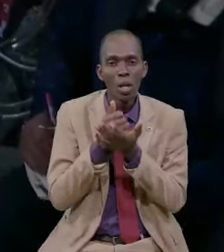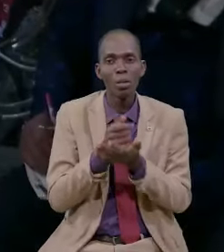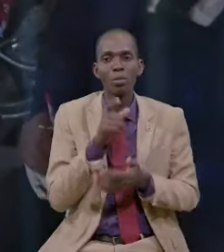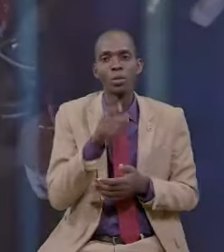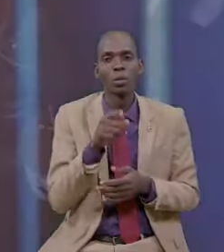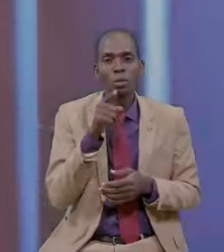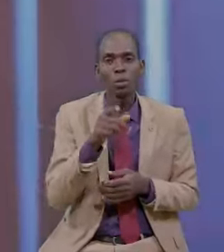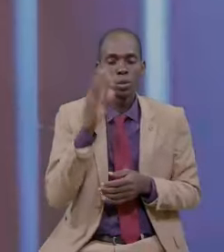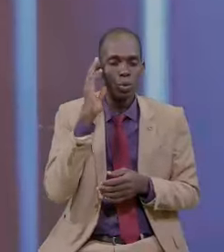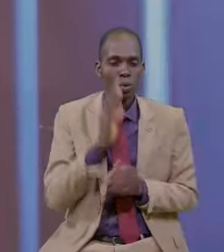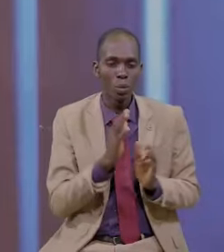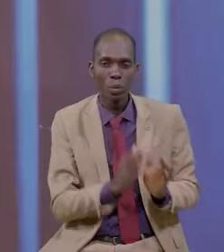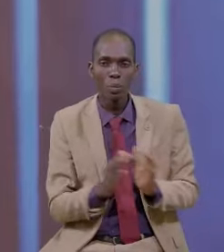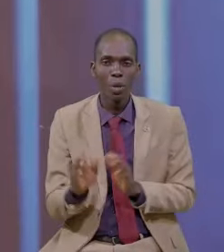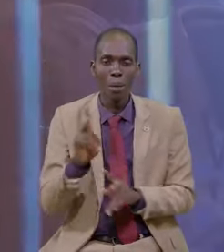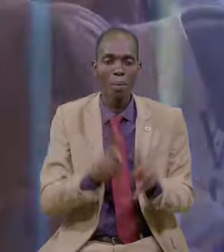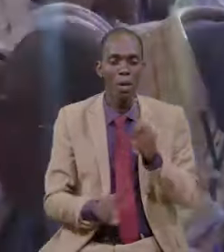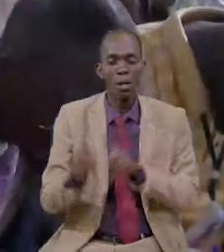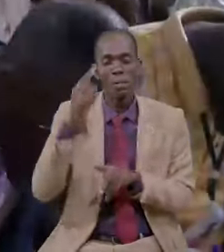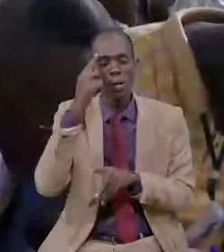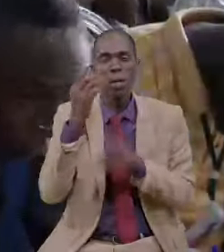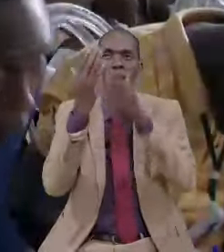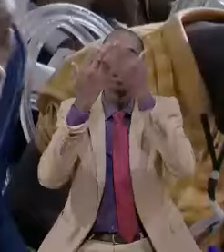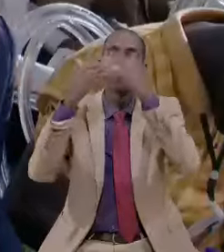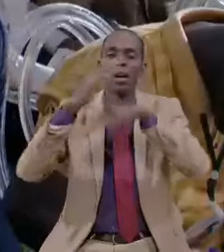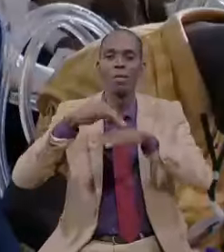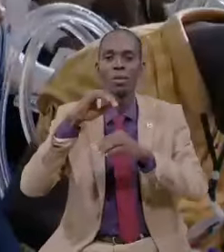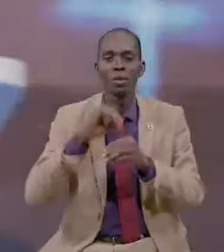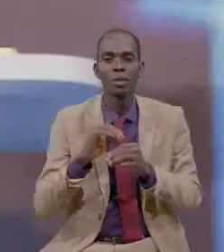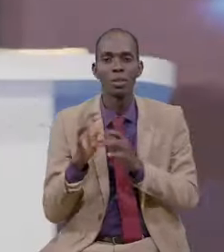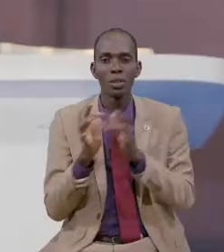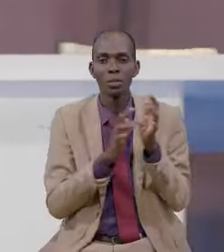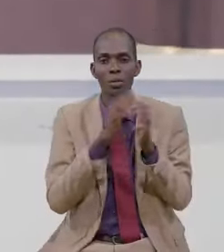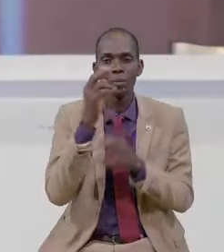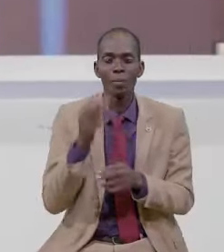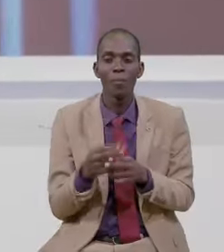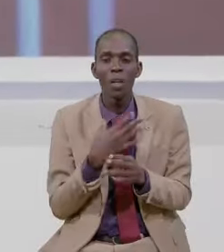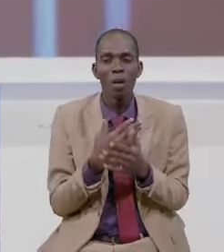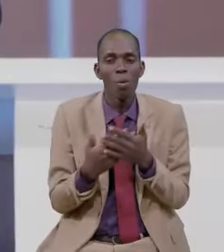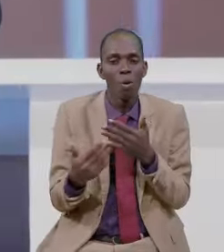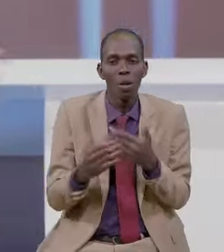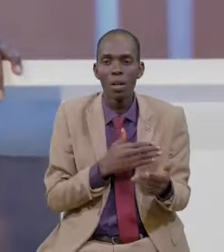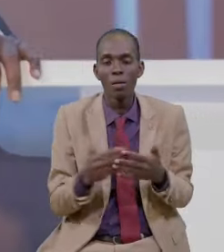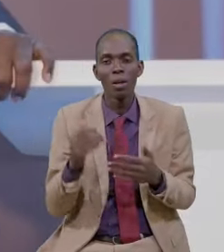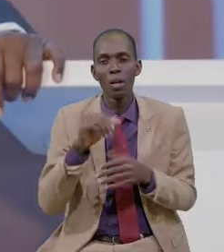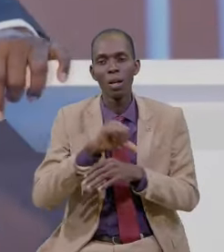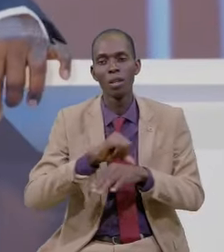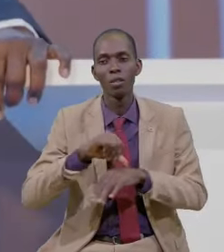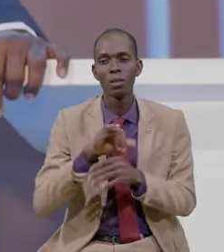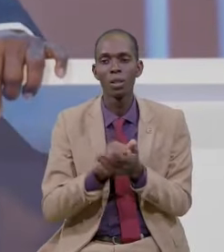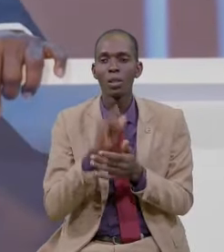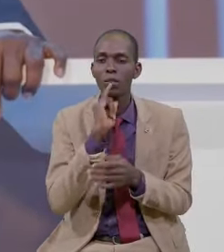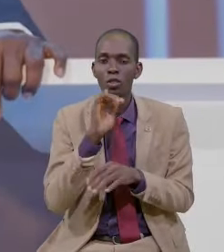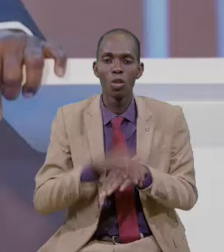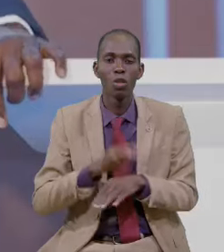for heaven in Jesus' name. And whatever anointing is upon your life that